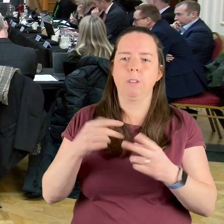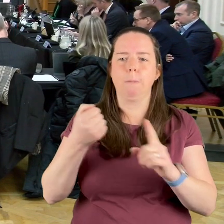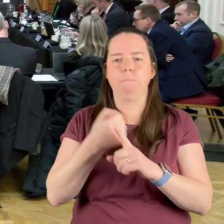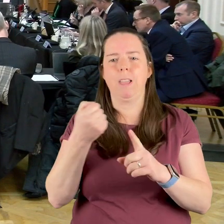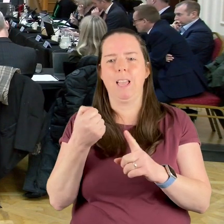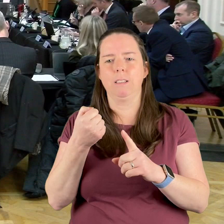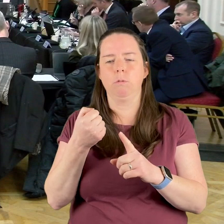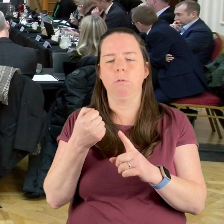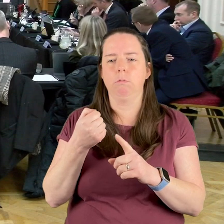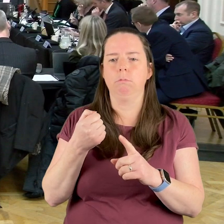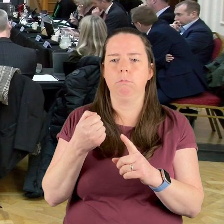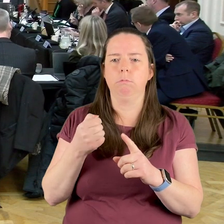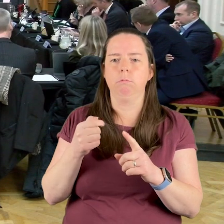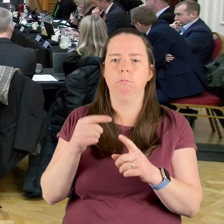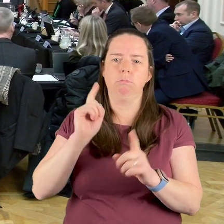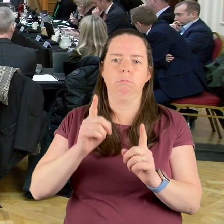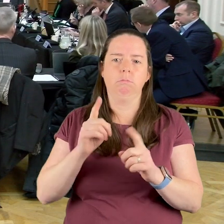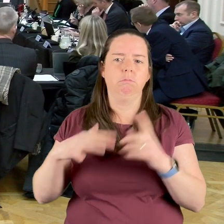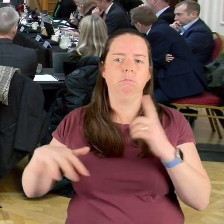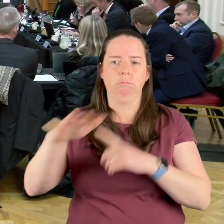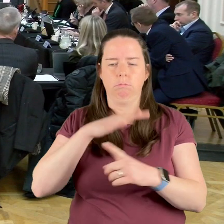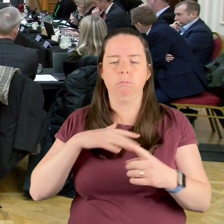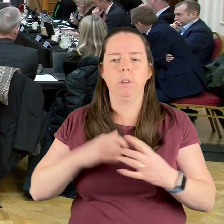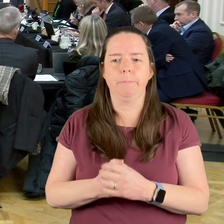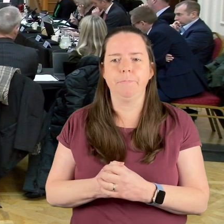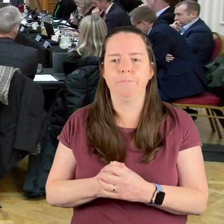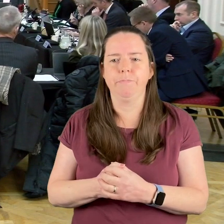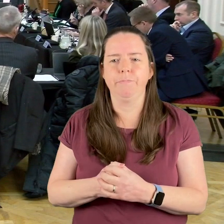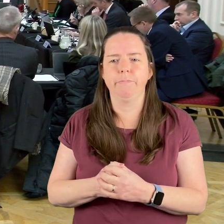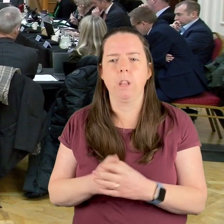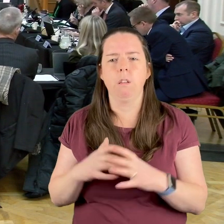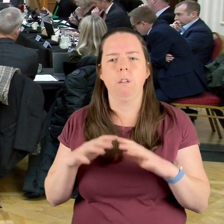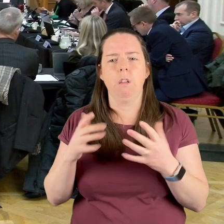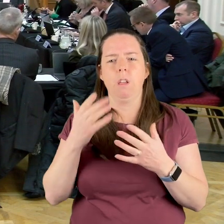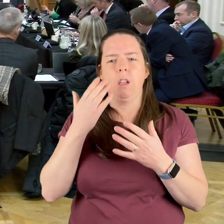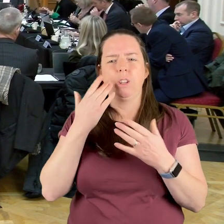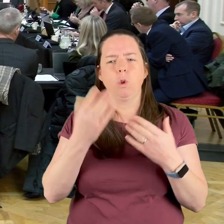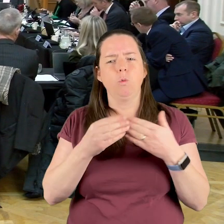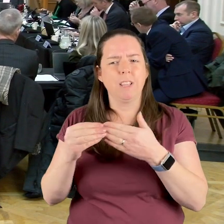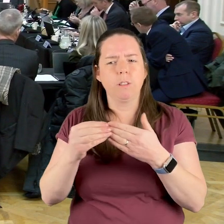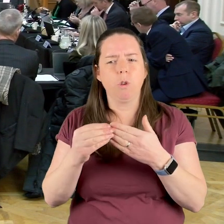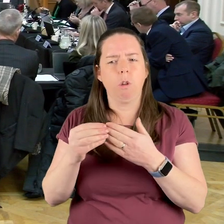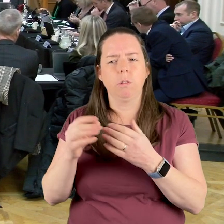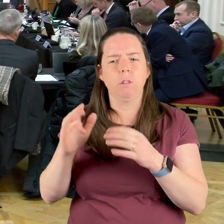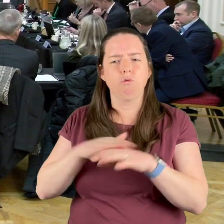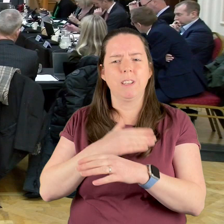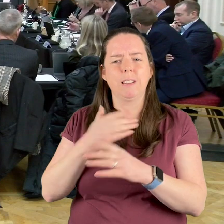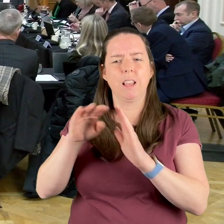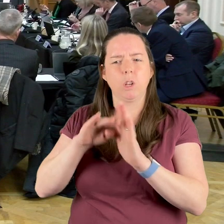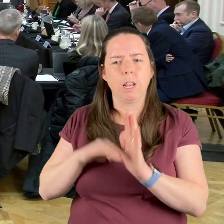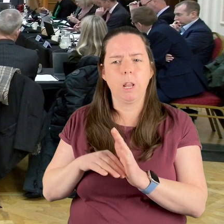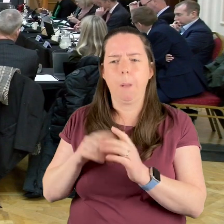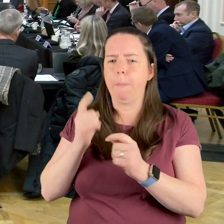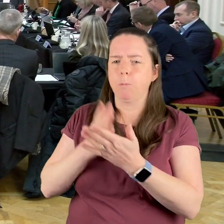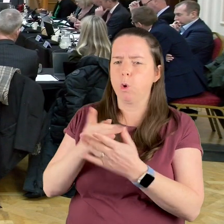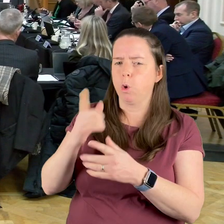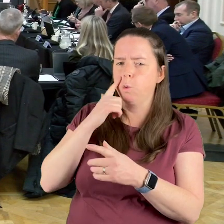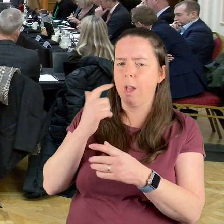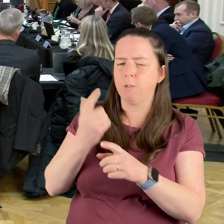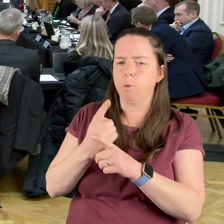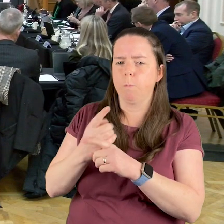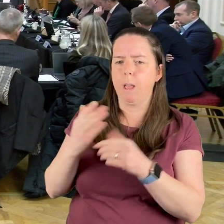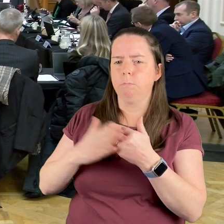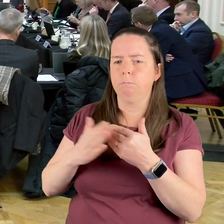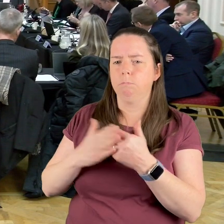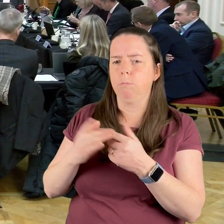are doing to try and reduce the impact on the... And I think we're all roughly in the same place. And I think... I don't know who leads